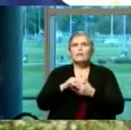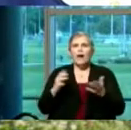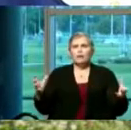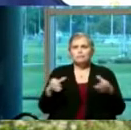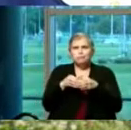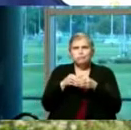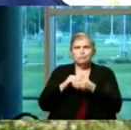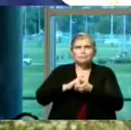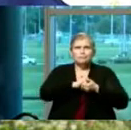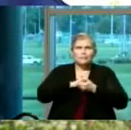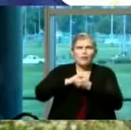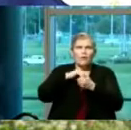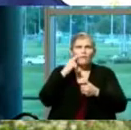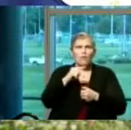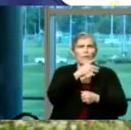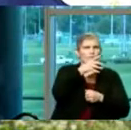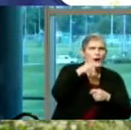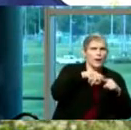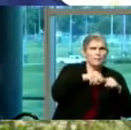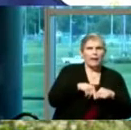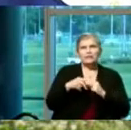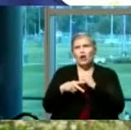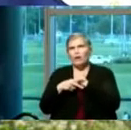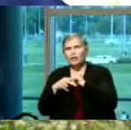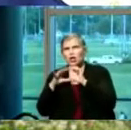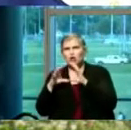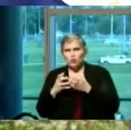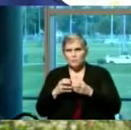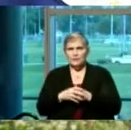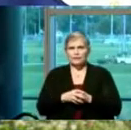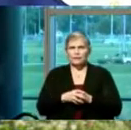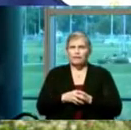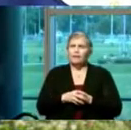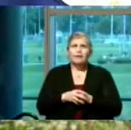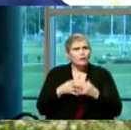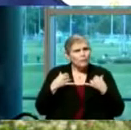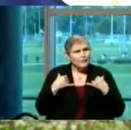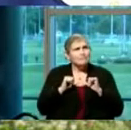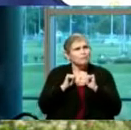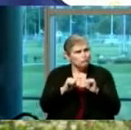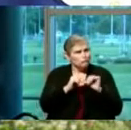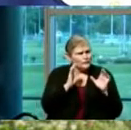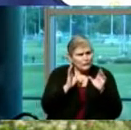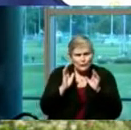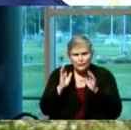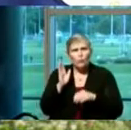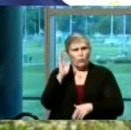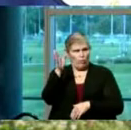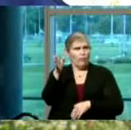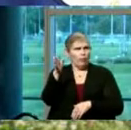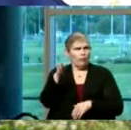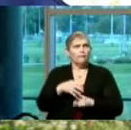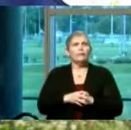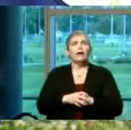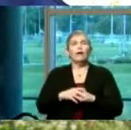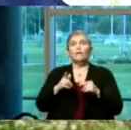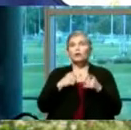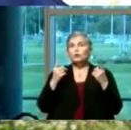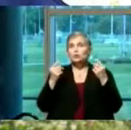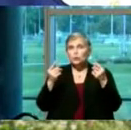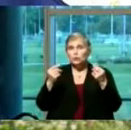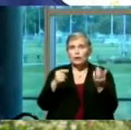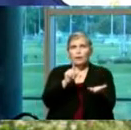of farm, forestry, and conservation groups. And we're not finished listening and learning. The first step forward will